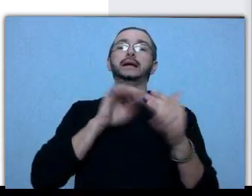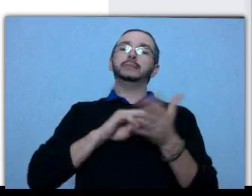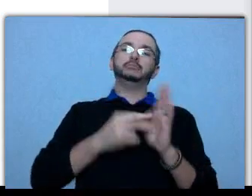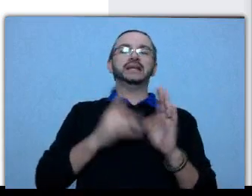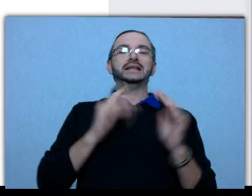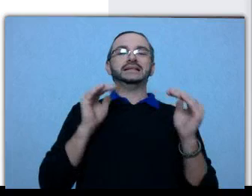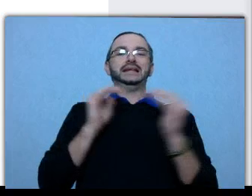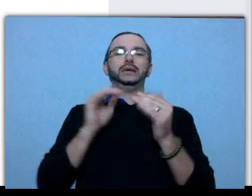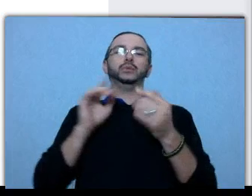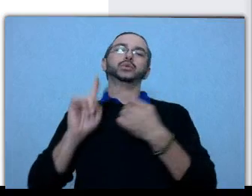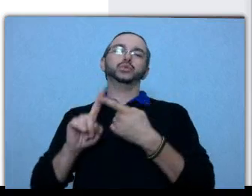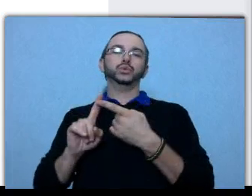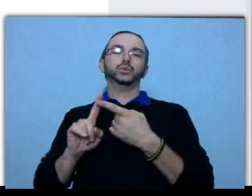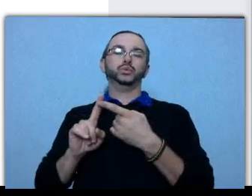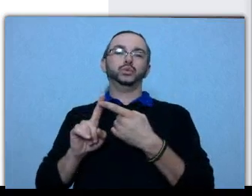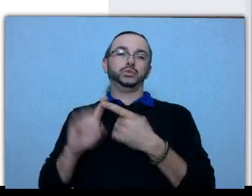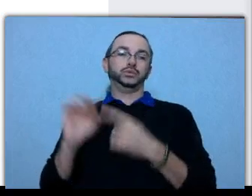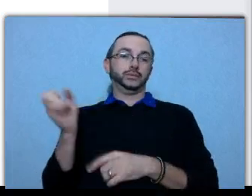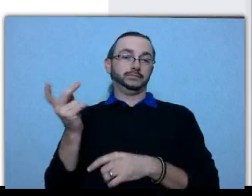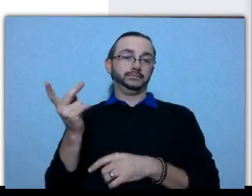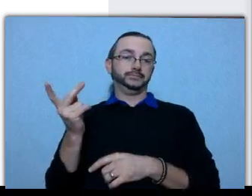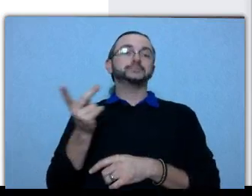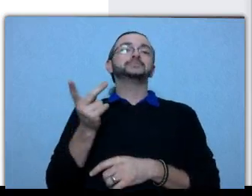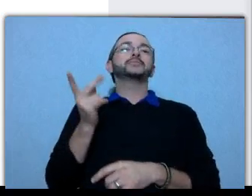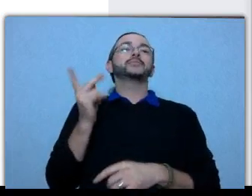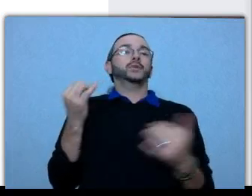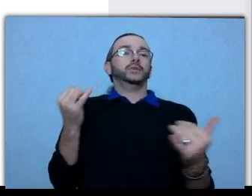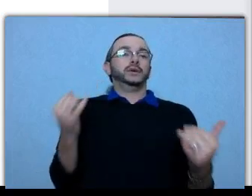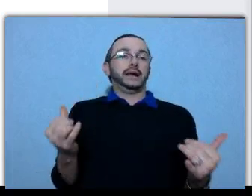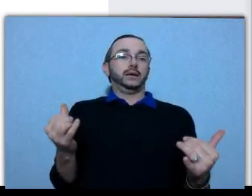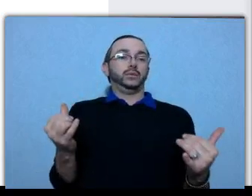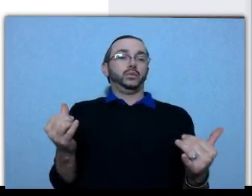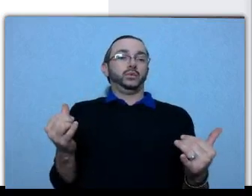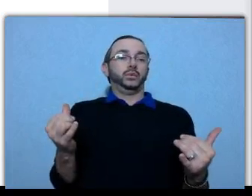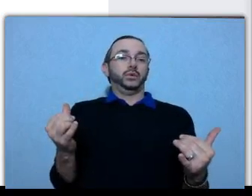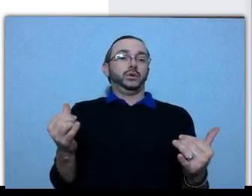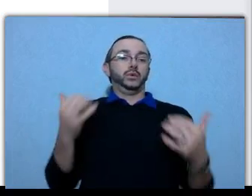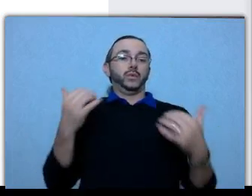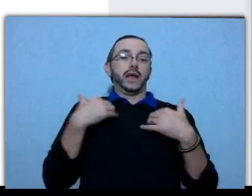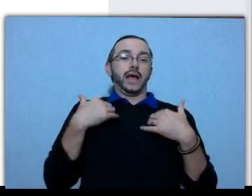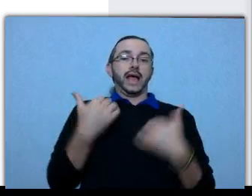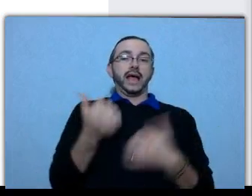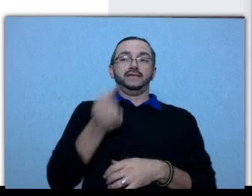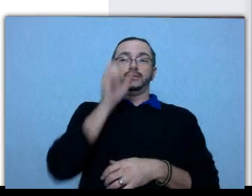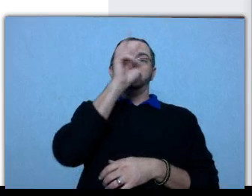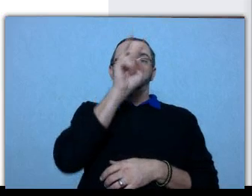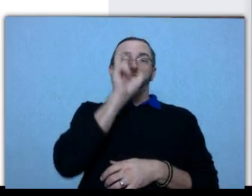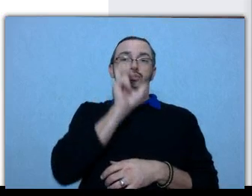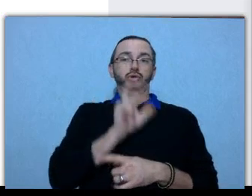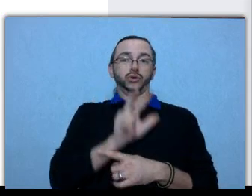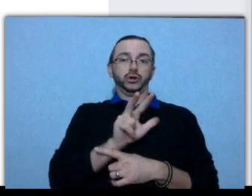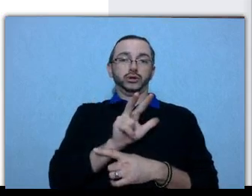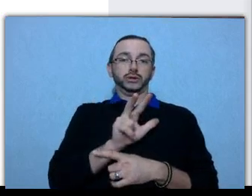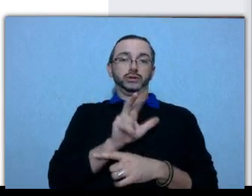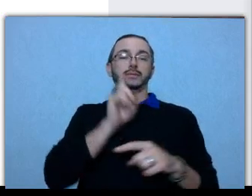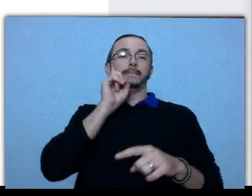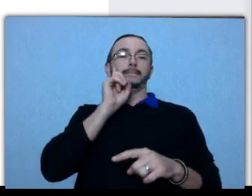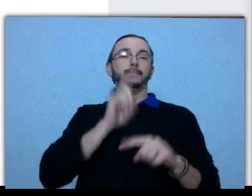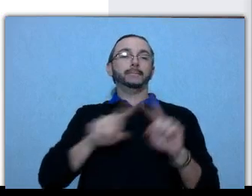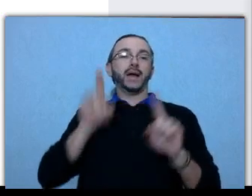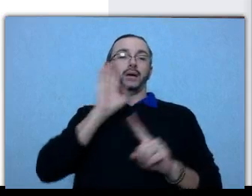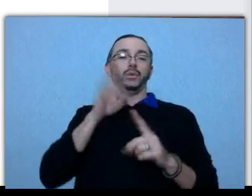to. That's what equivalent means. So we're going to create a fraction that's equal to 2/3, and we're going to use the giant one to do